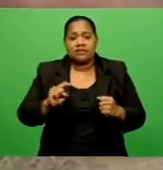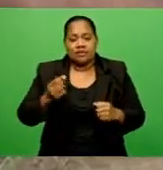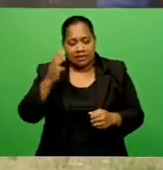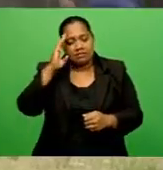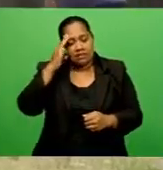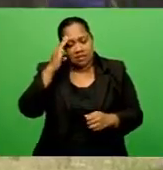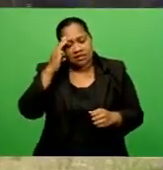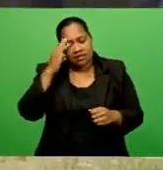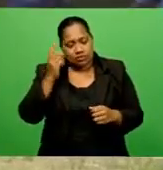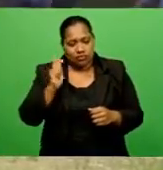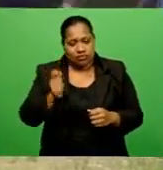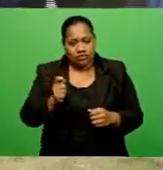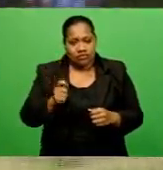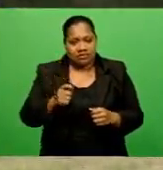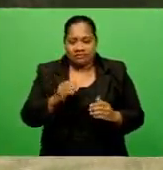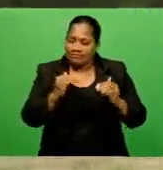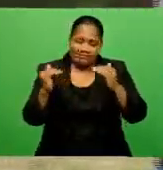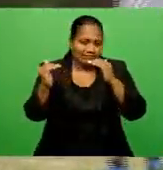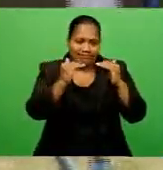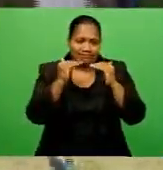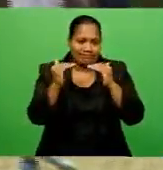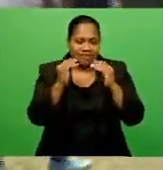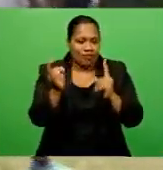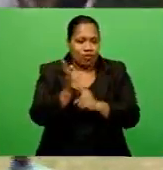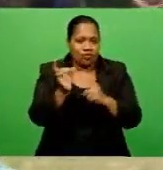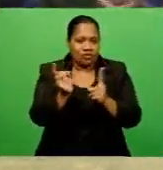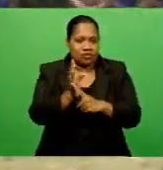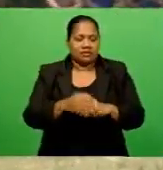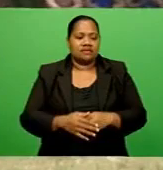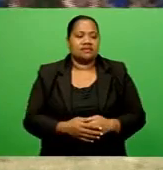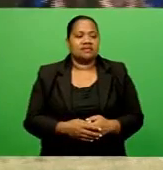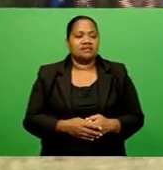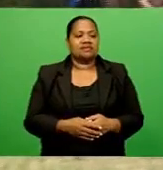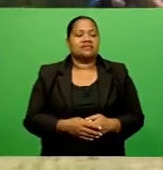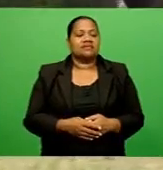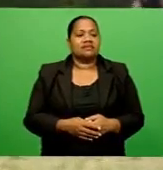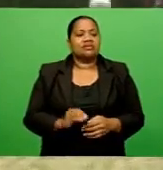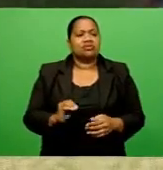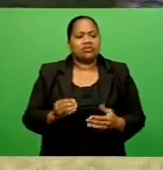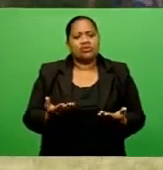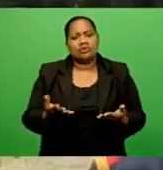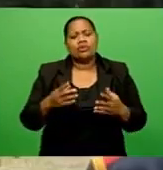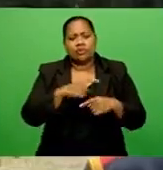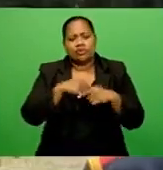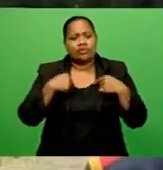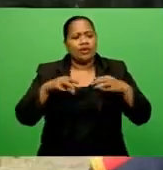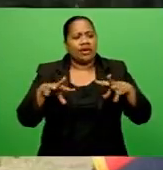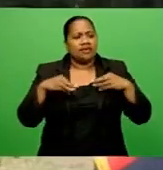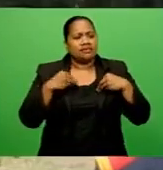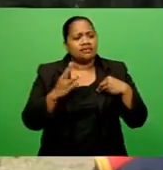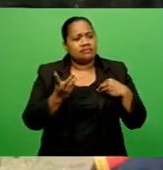equally important. We'll be the first time playing against like top teams, so we'll be accepting some good